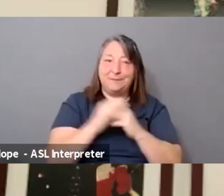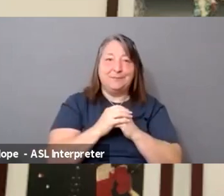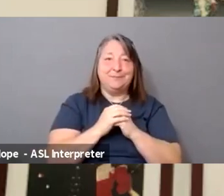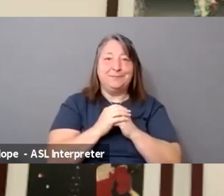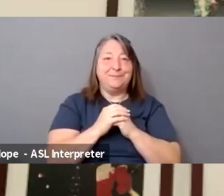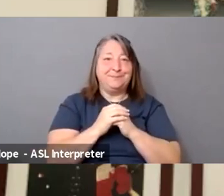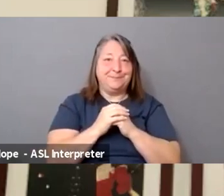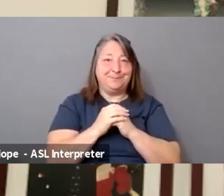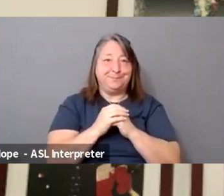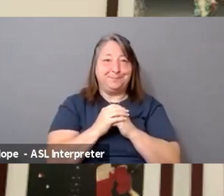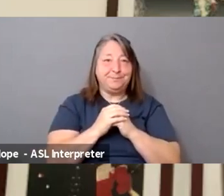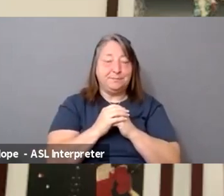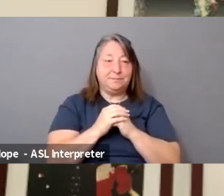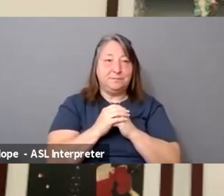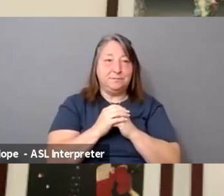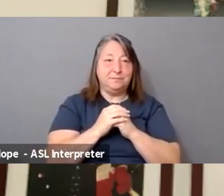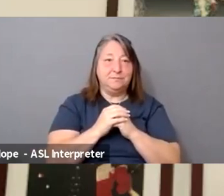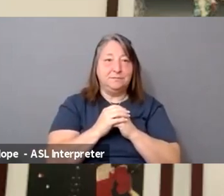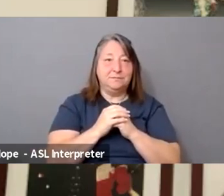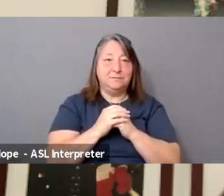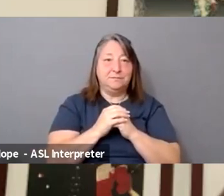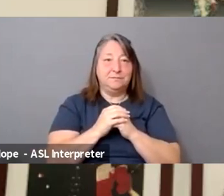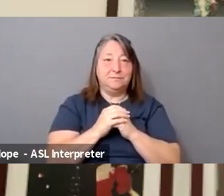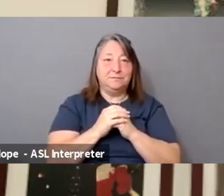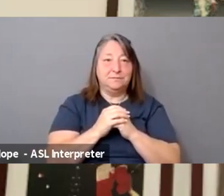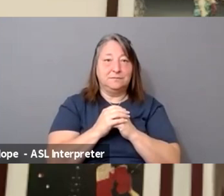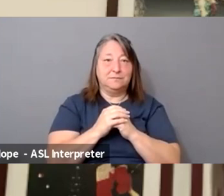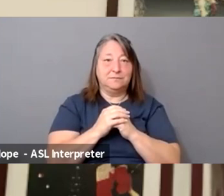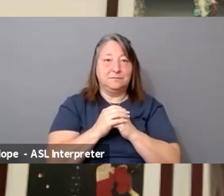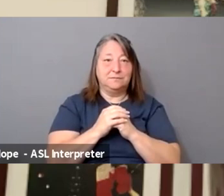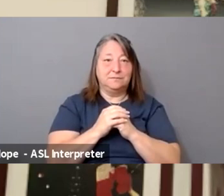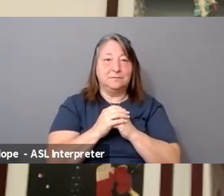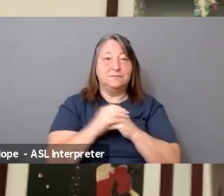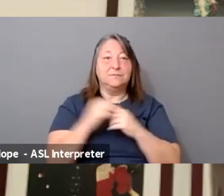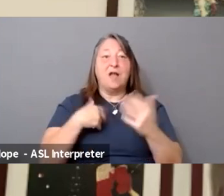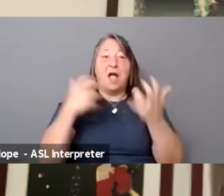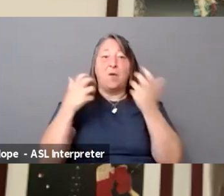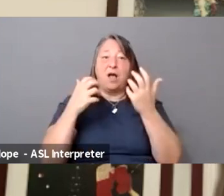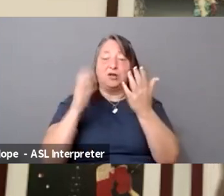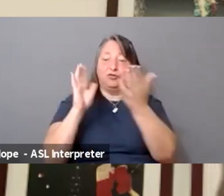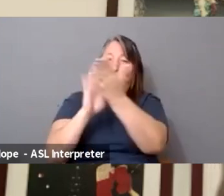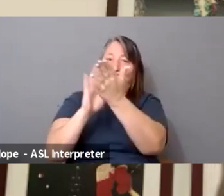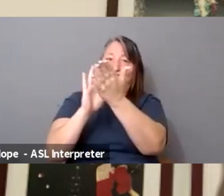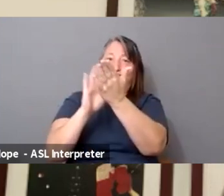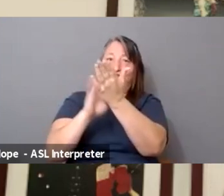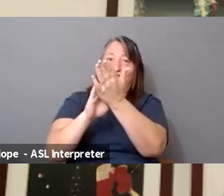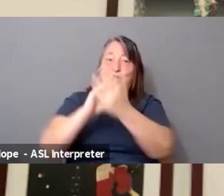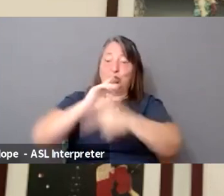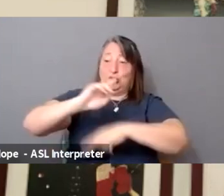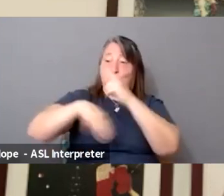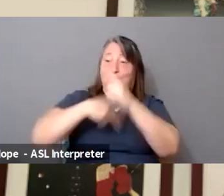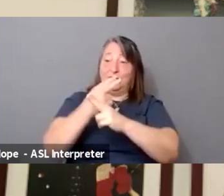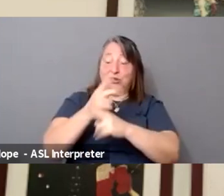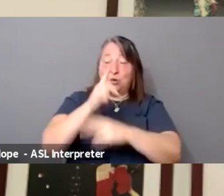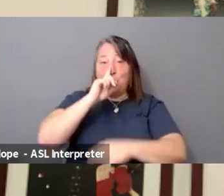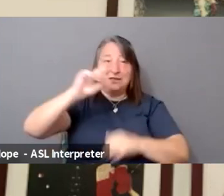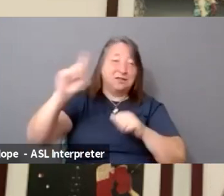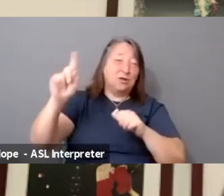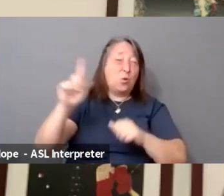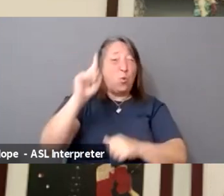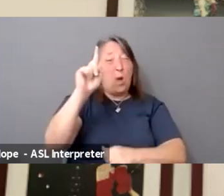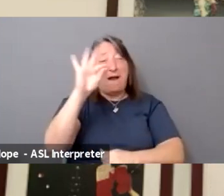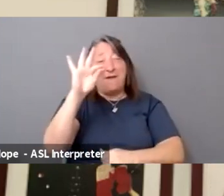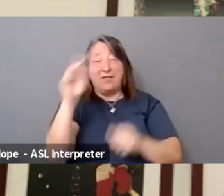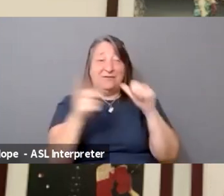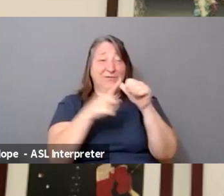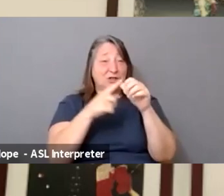I do want to give credit to Universal, who was the first, you know, one of the first studios